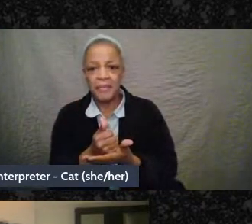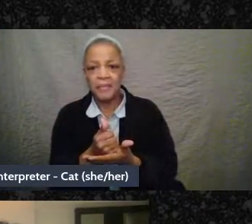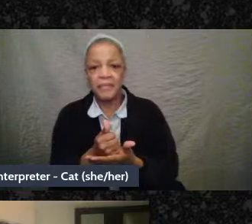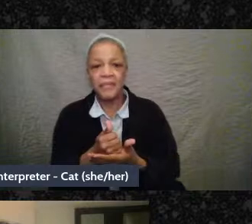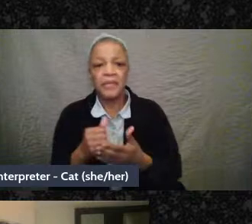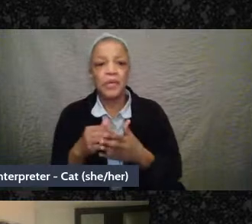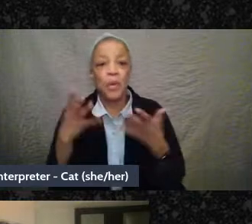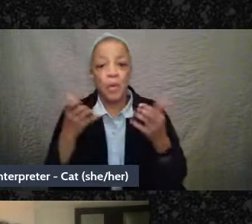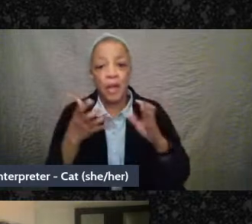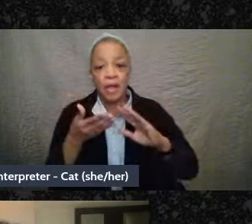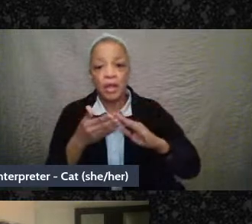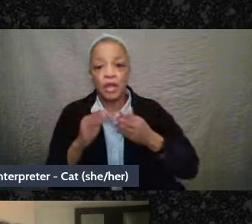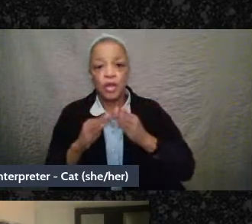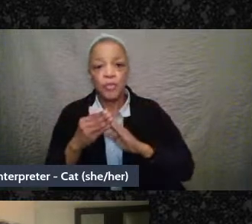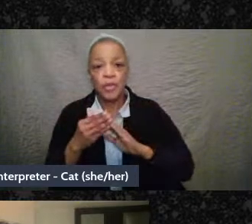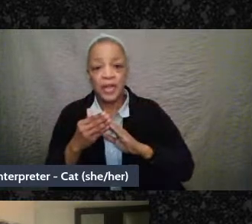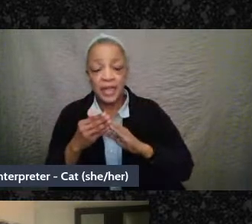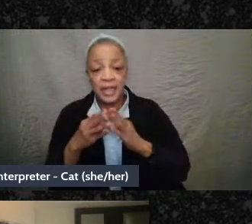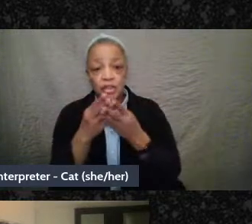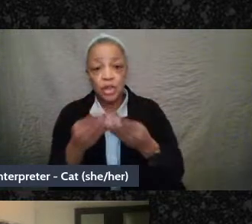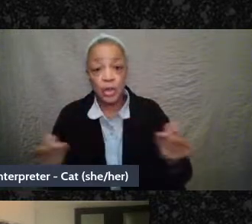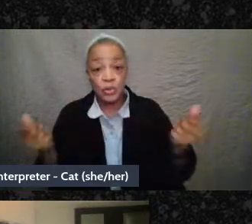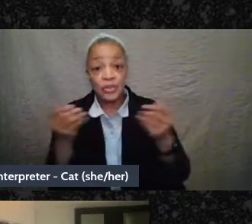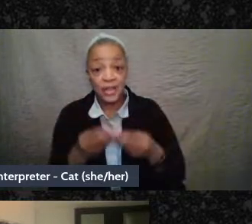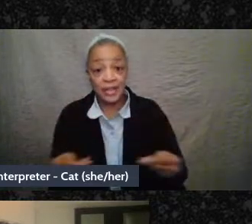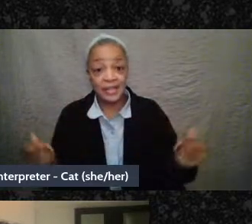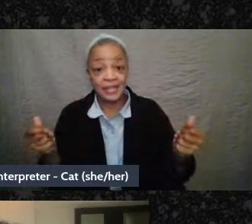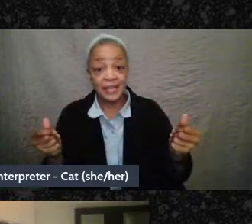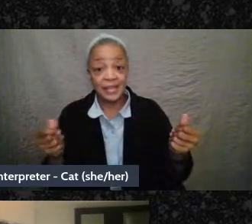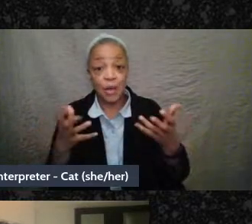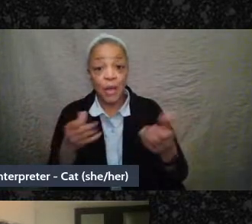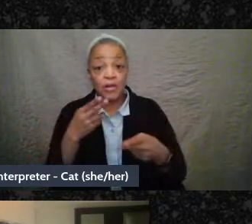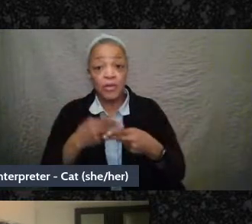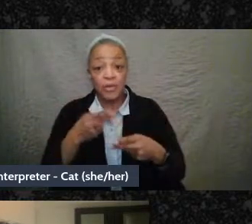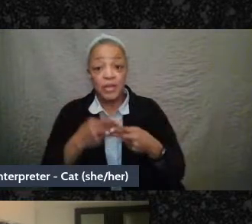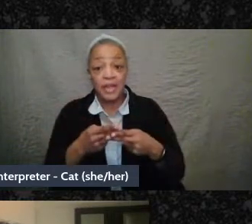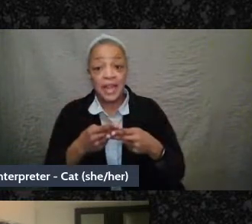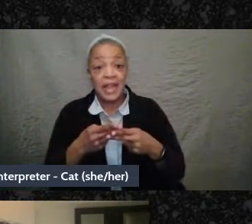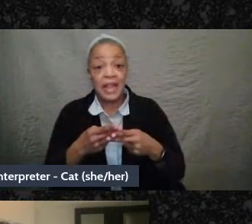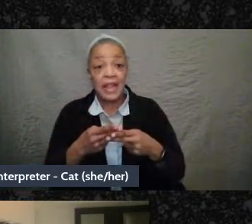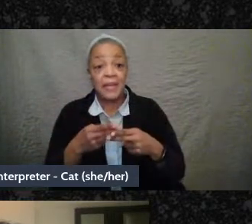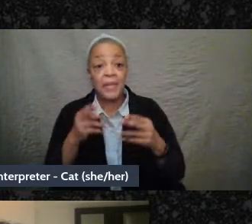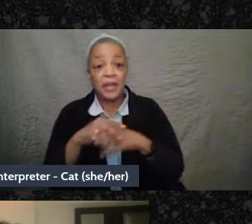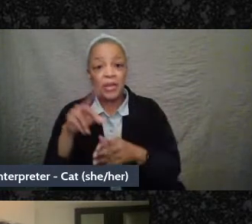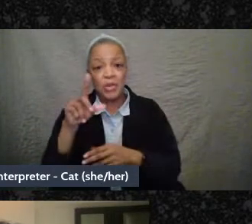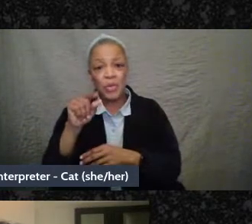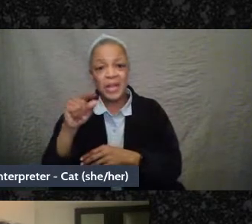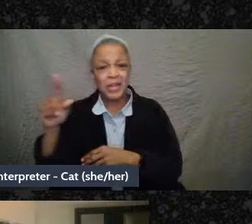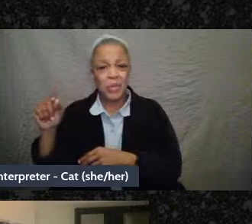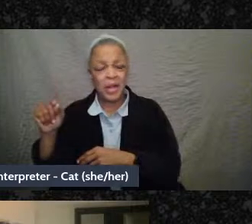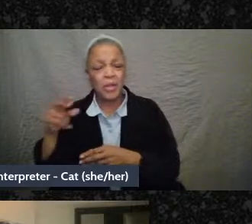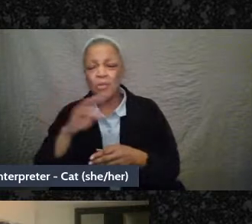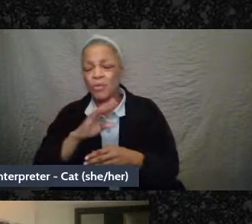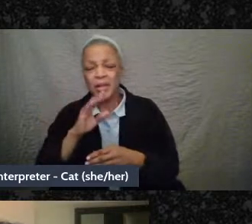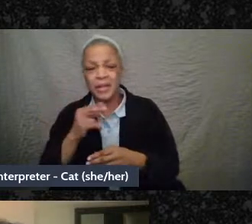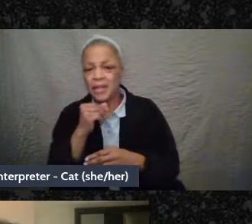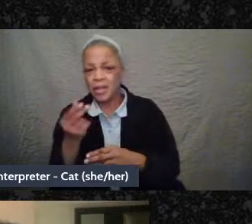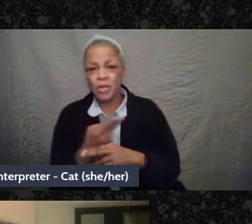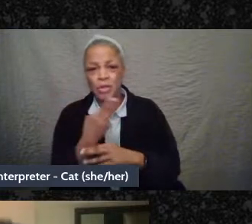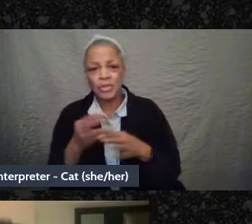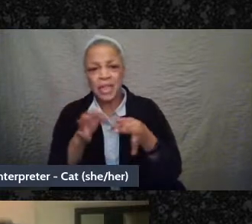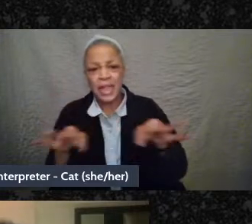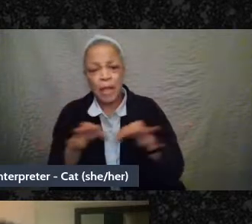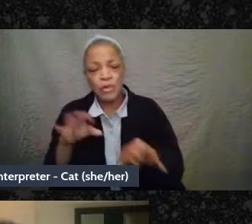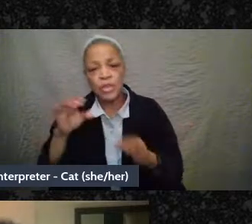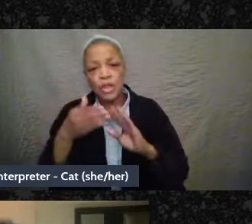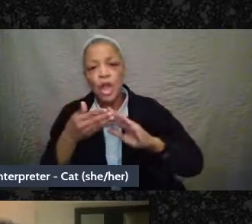want community-driven solutions. And I'll say, I want to name that in 2020, I don't think we were seeing community-driven because